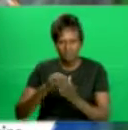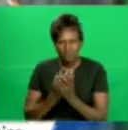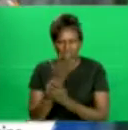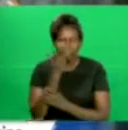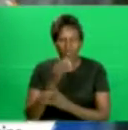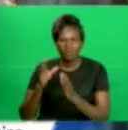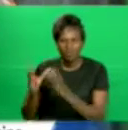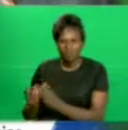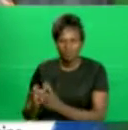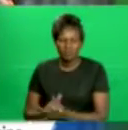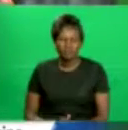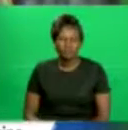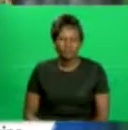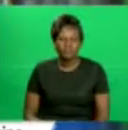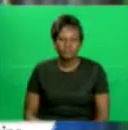community.